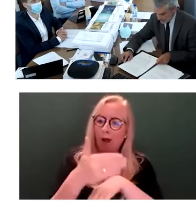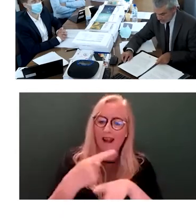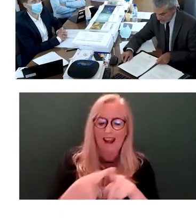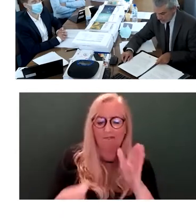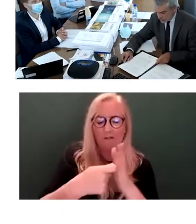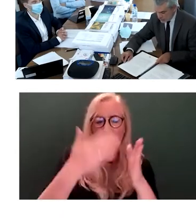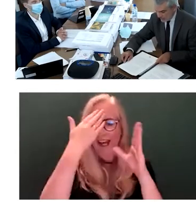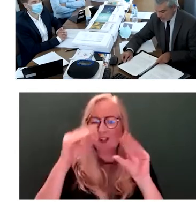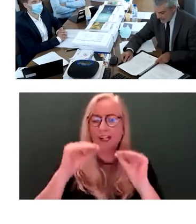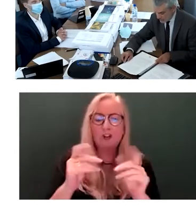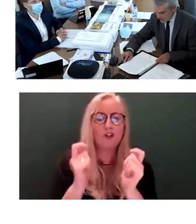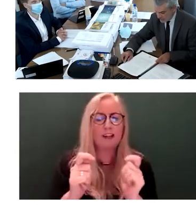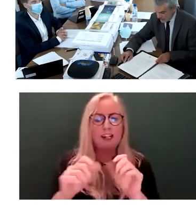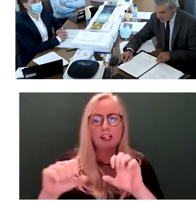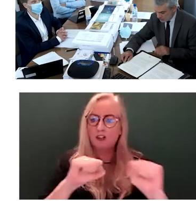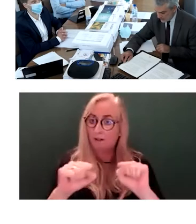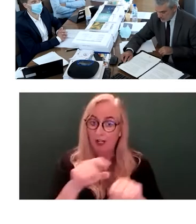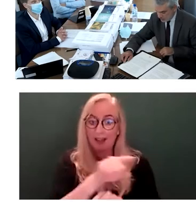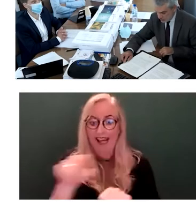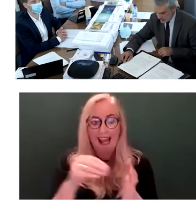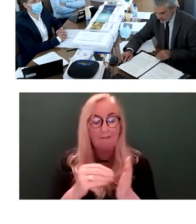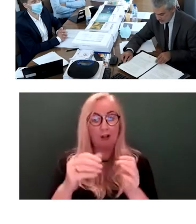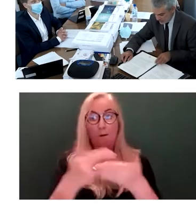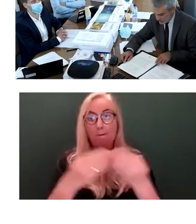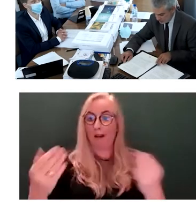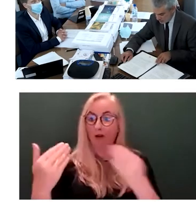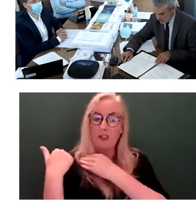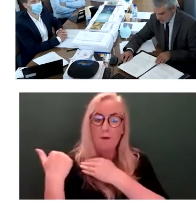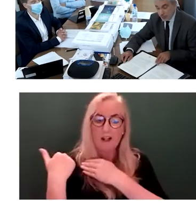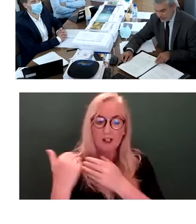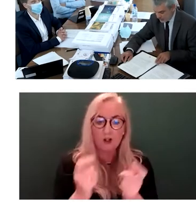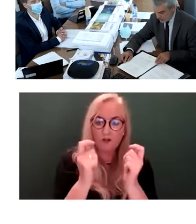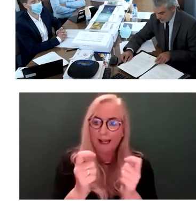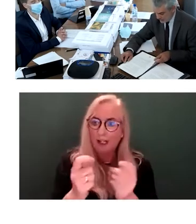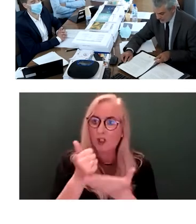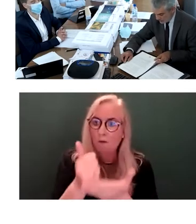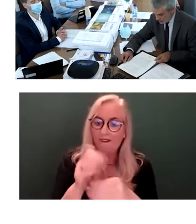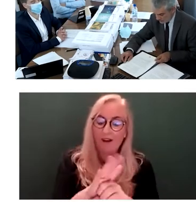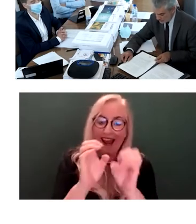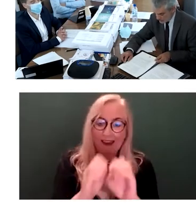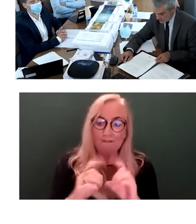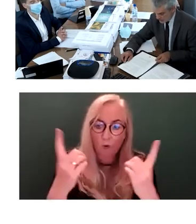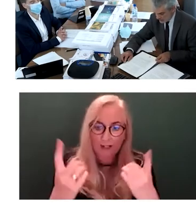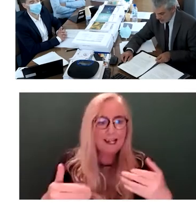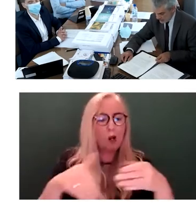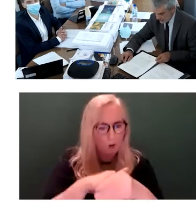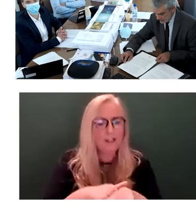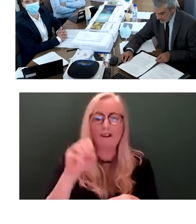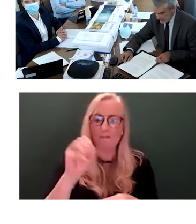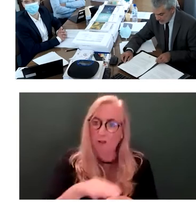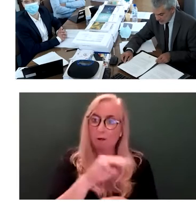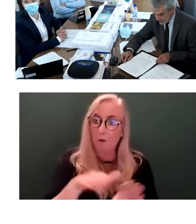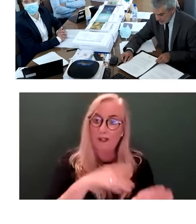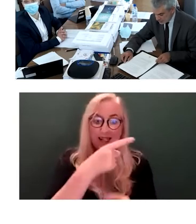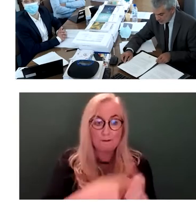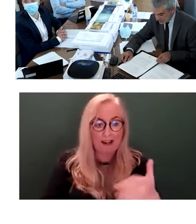training services should have main responsibility to provide employment and training support to everyone, including, of course, people with disability.